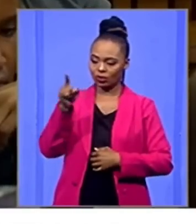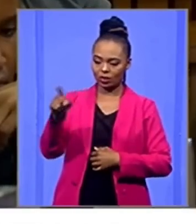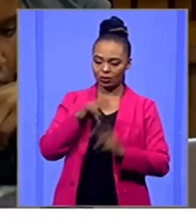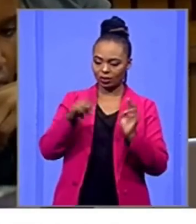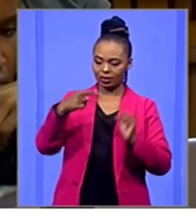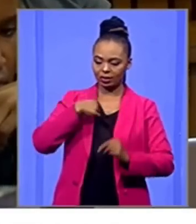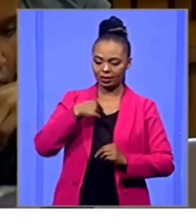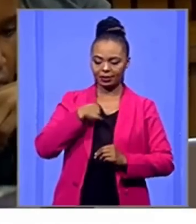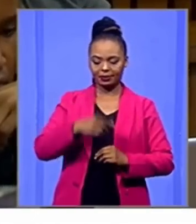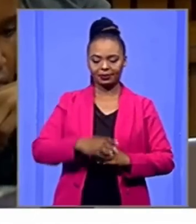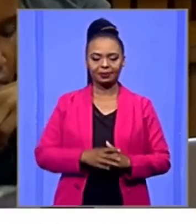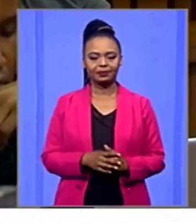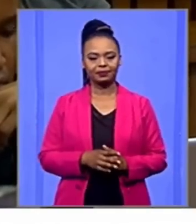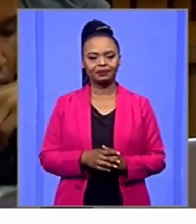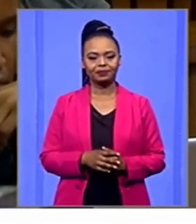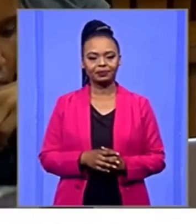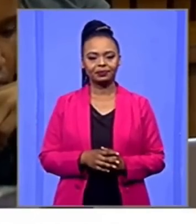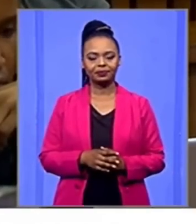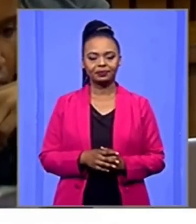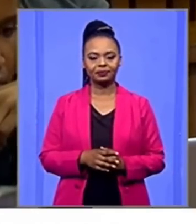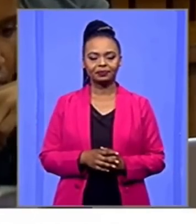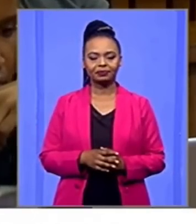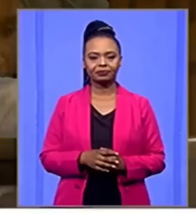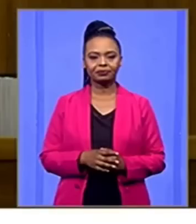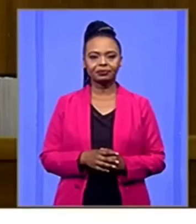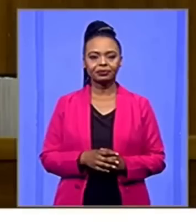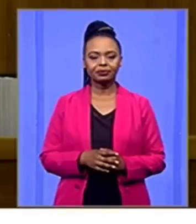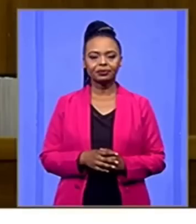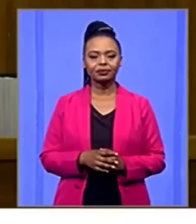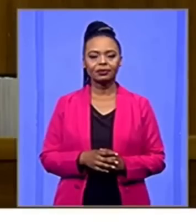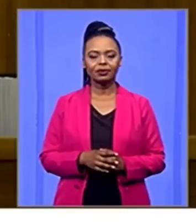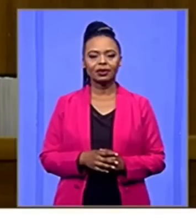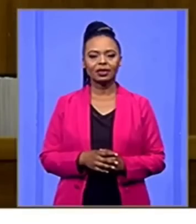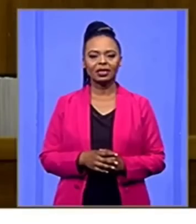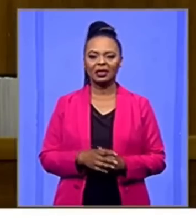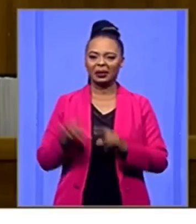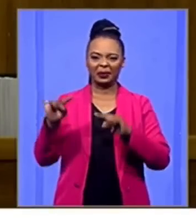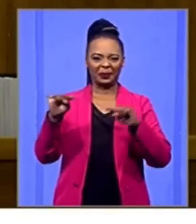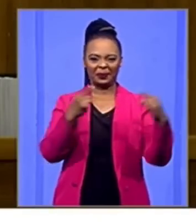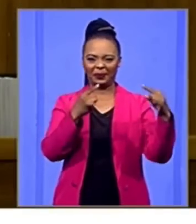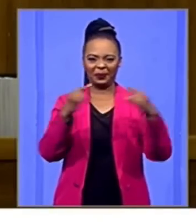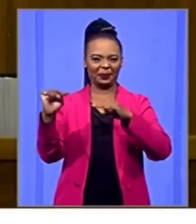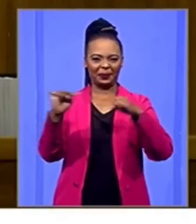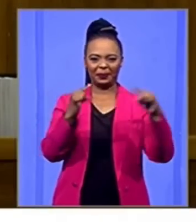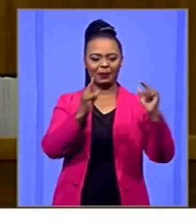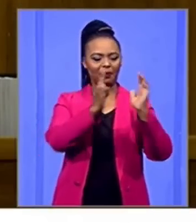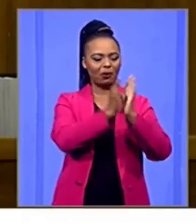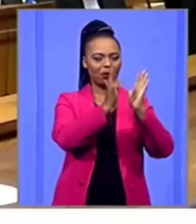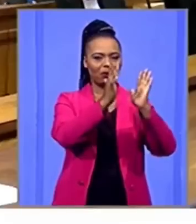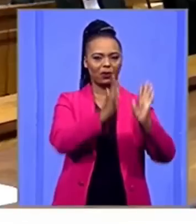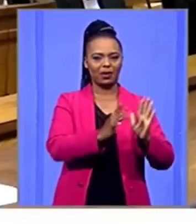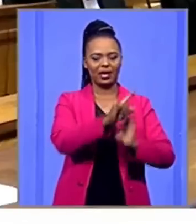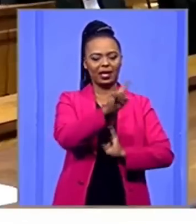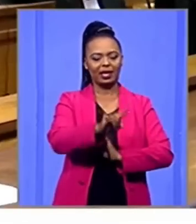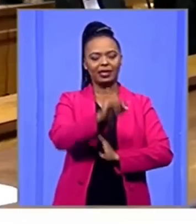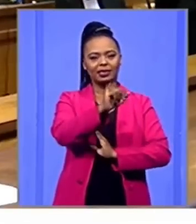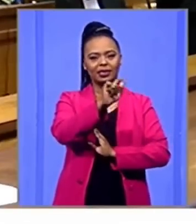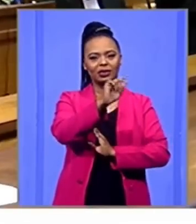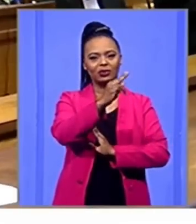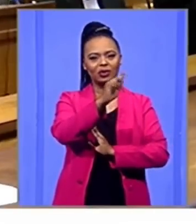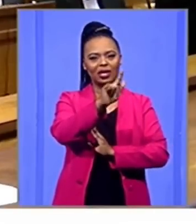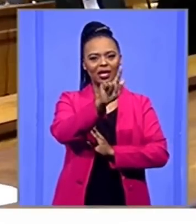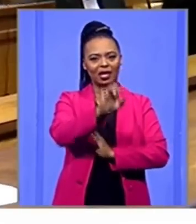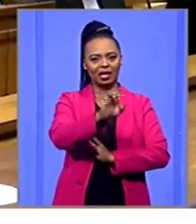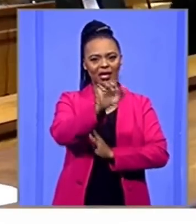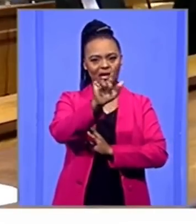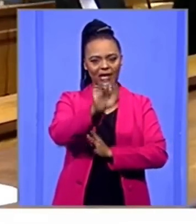That's what you are saying, Advocate Mshola, not me. Go bile le diphapano magareng ga moadvokata Zithulele Nxumalo